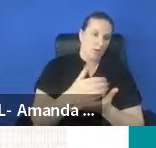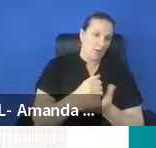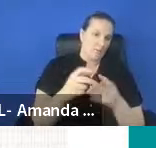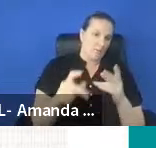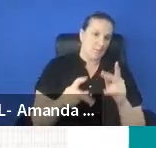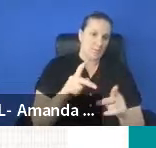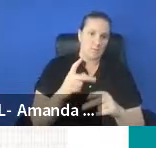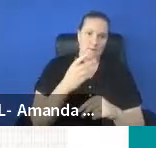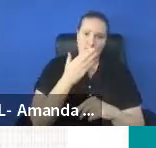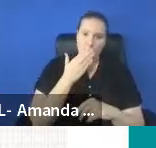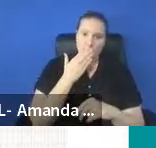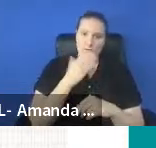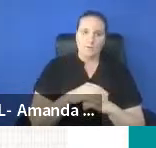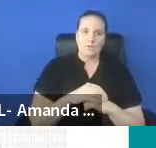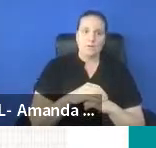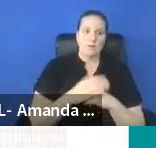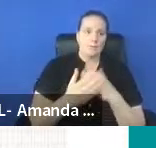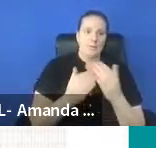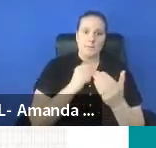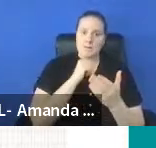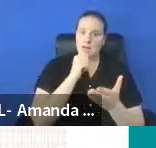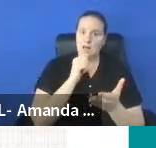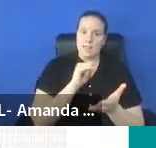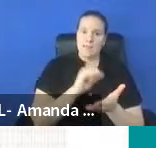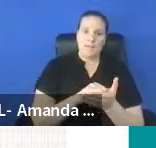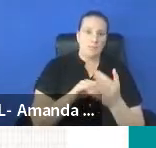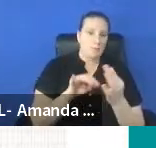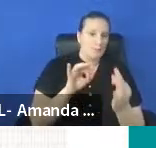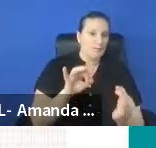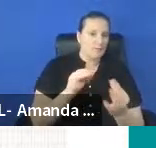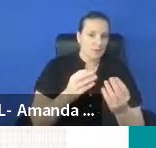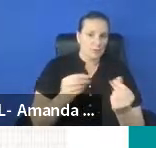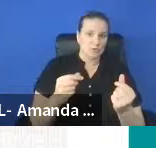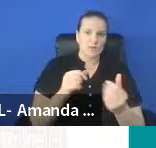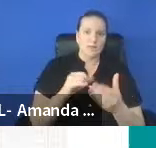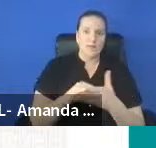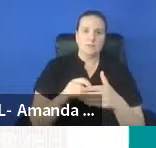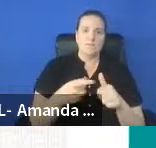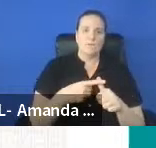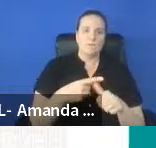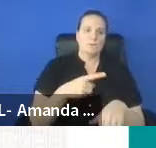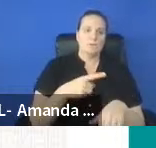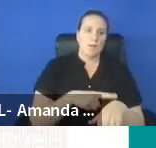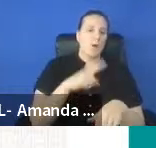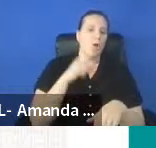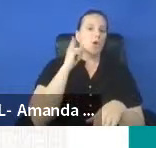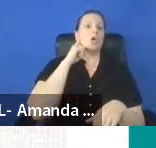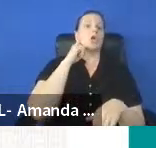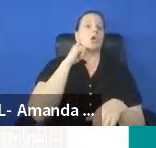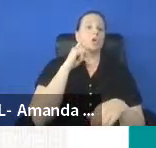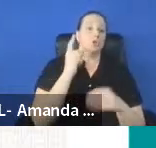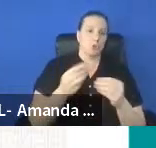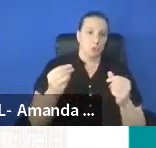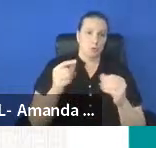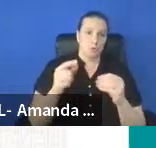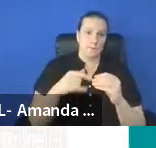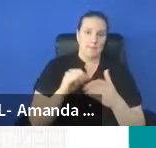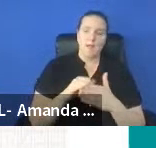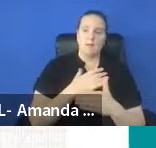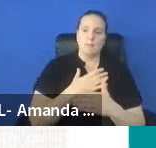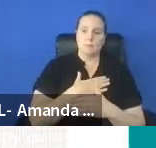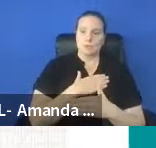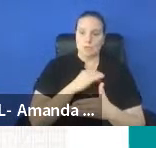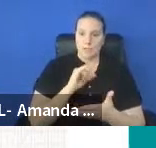color. And while that might not be a perfect solution, that was kind of the first time I had heard a solution about that. So I appreciated that.